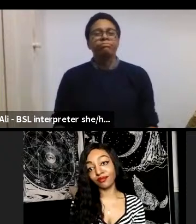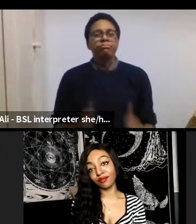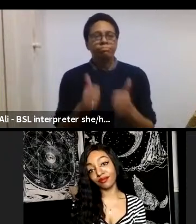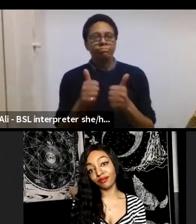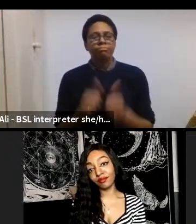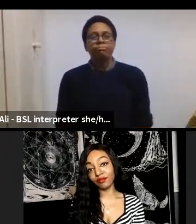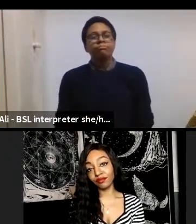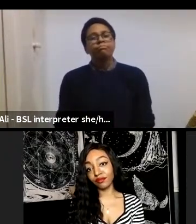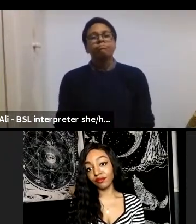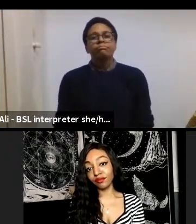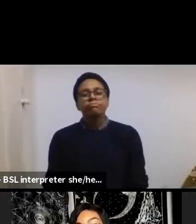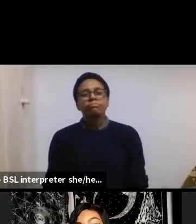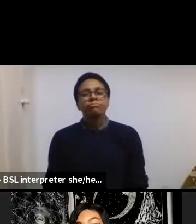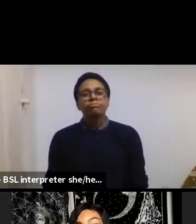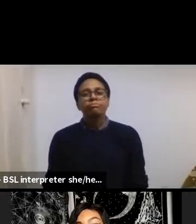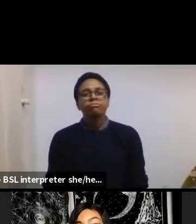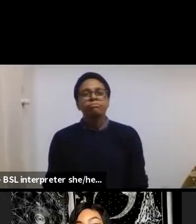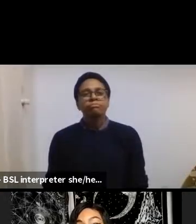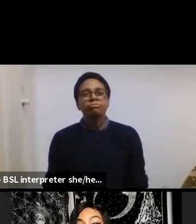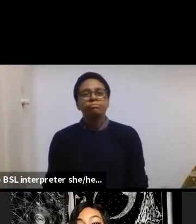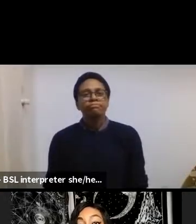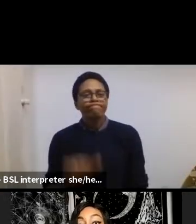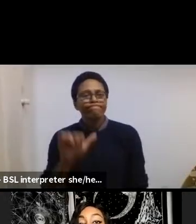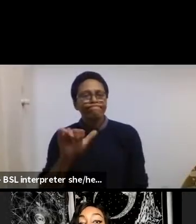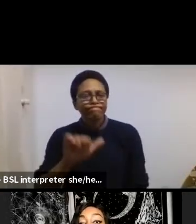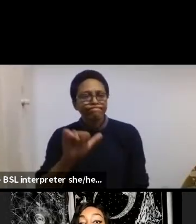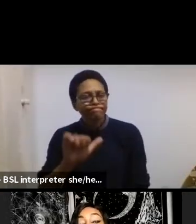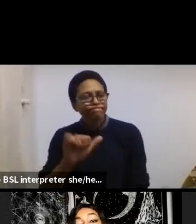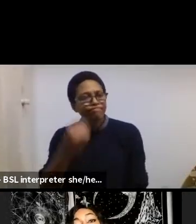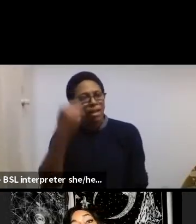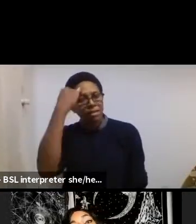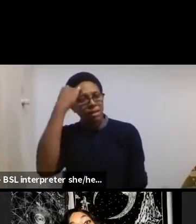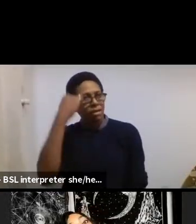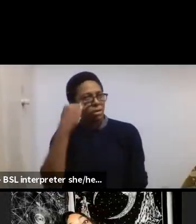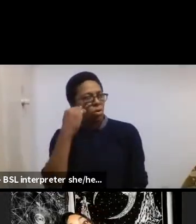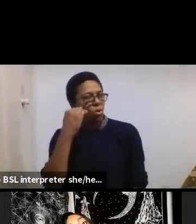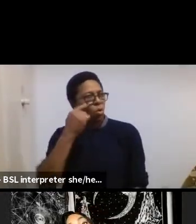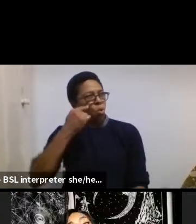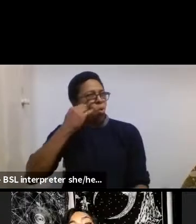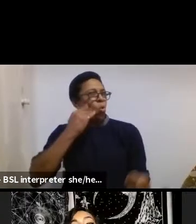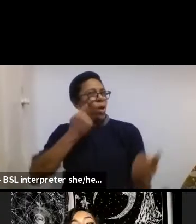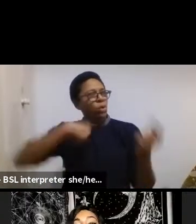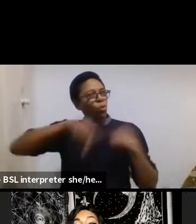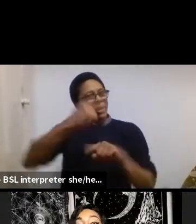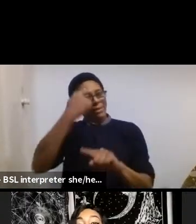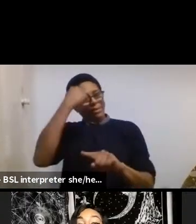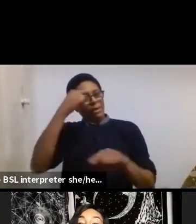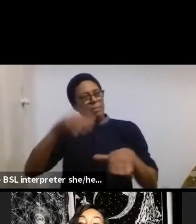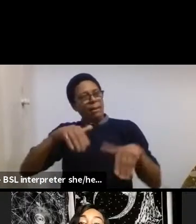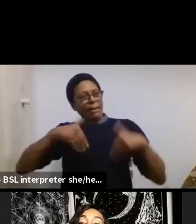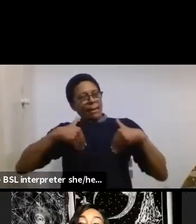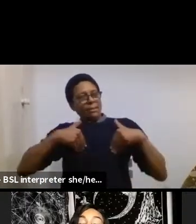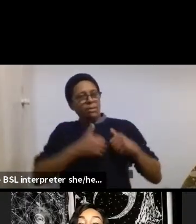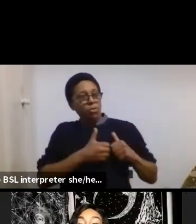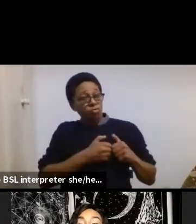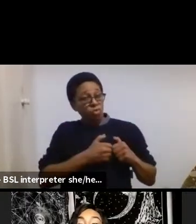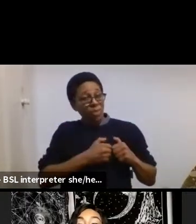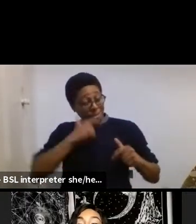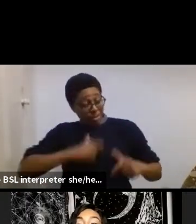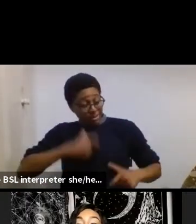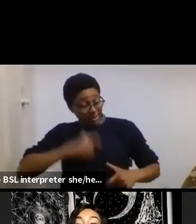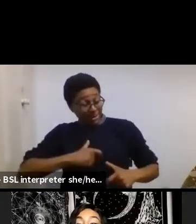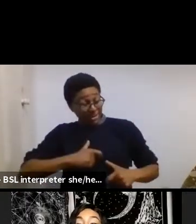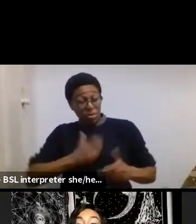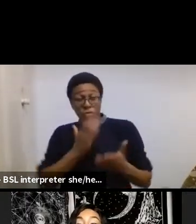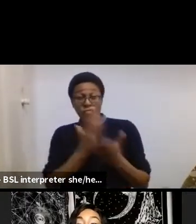Yeah, and I think the really key thing to remember when we're talking about ace and aromantic identities is that there's a broad spectrum